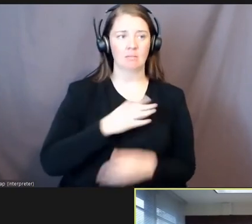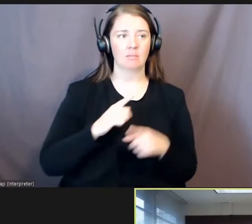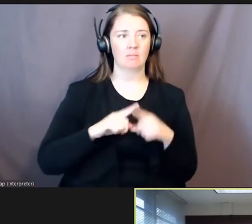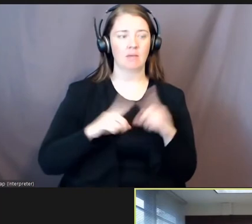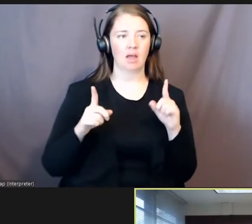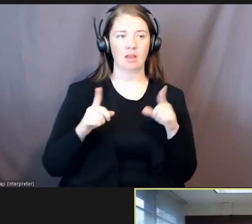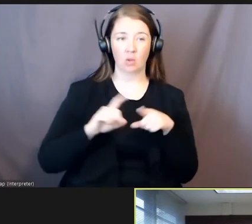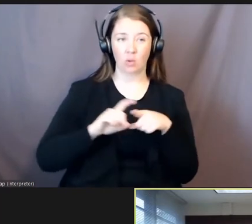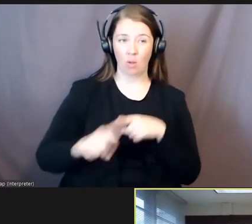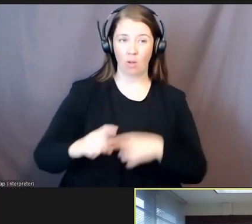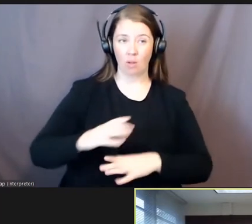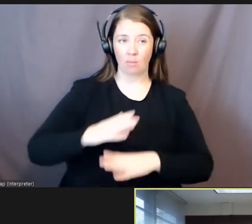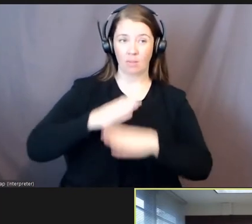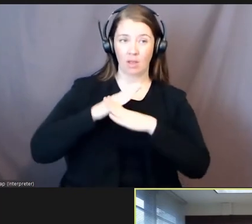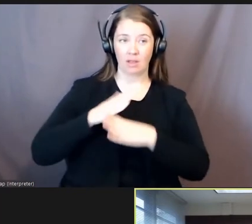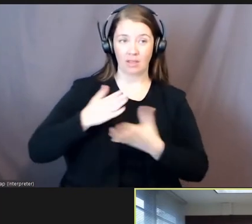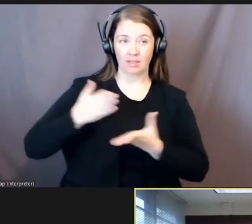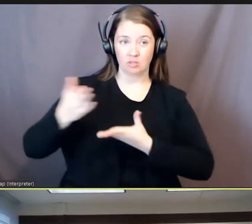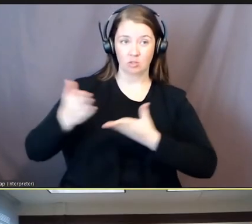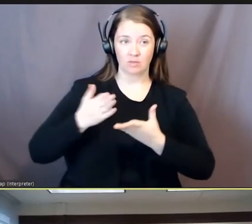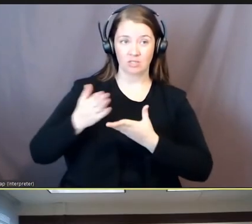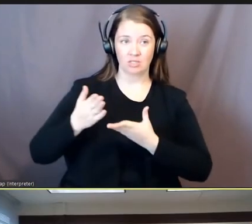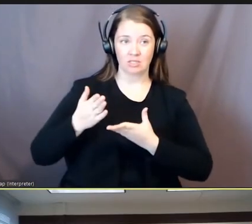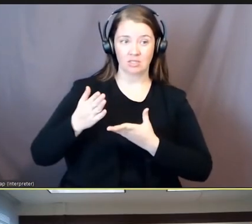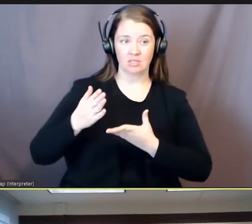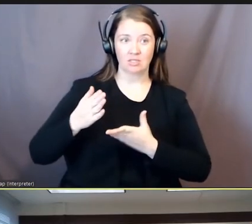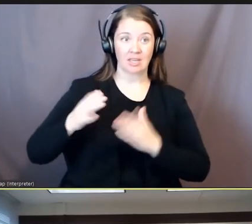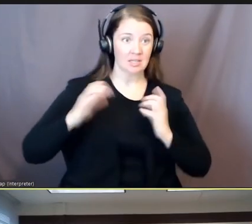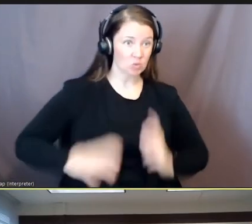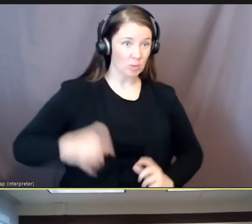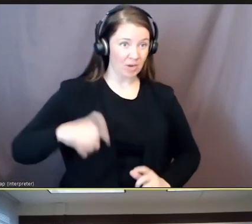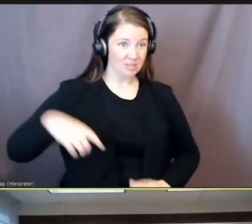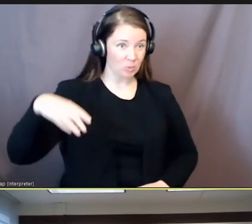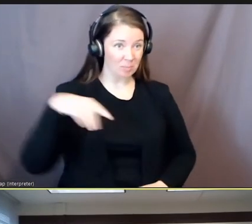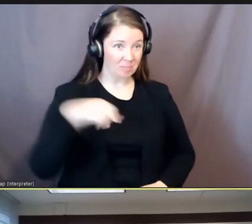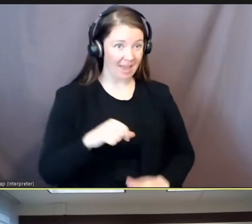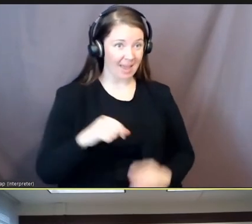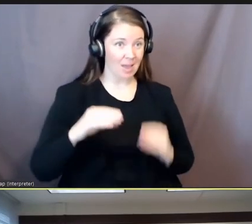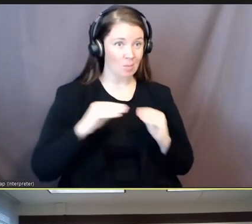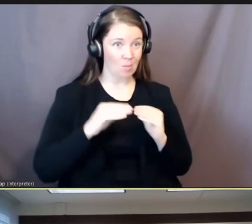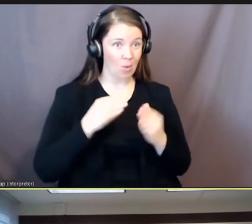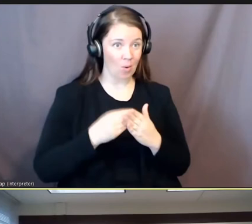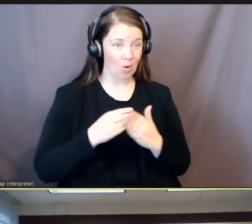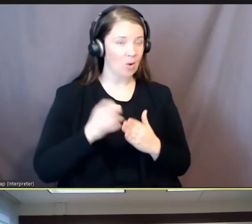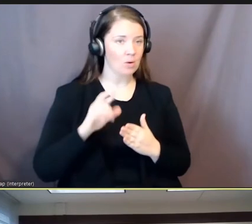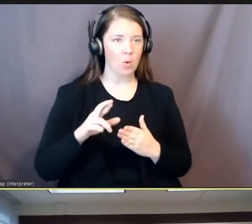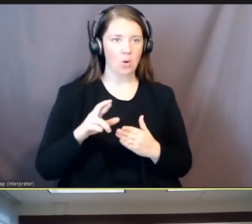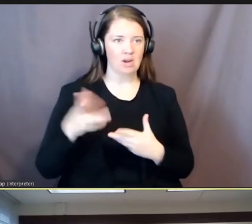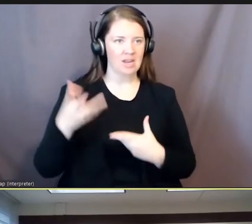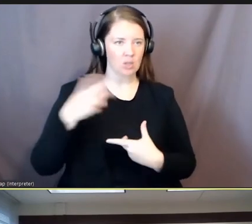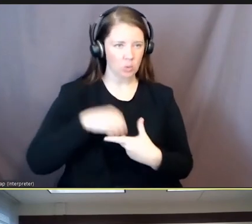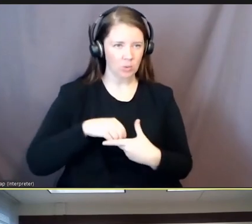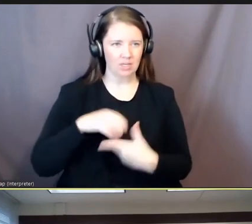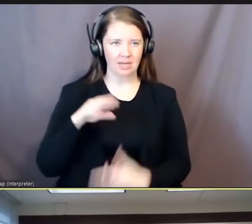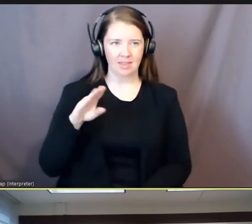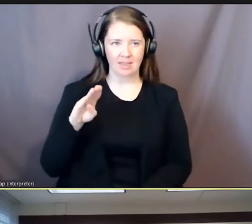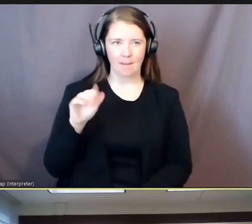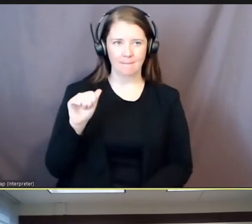call blocking services cost the consumer extra, or are they included in the base